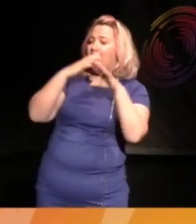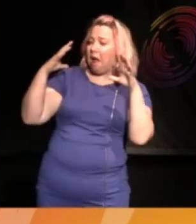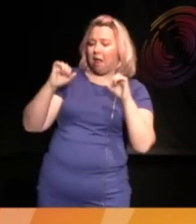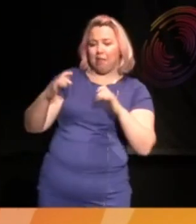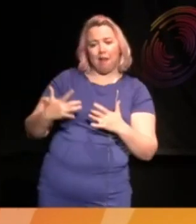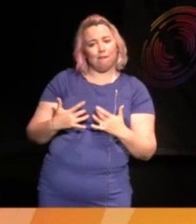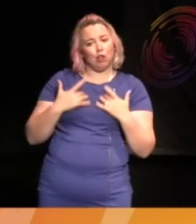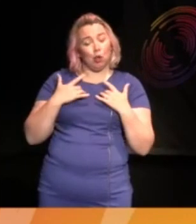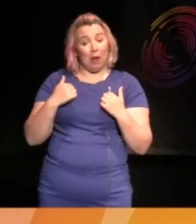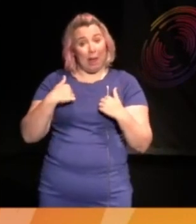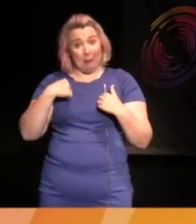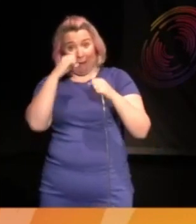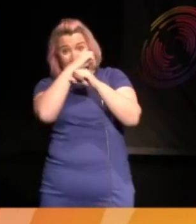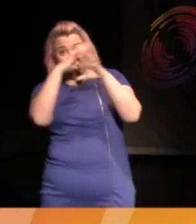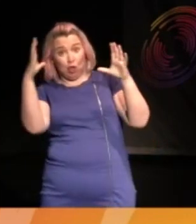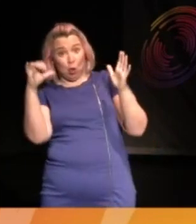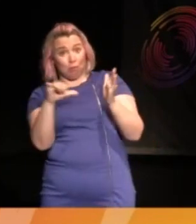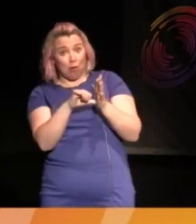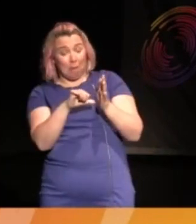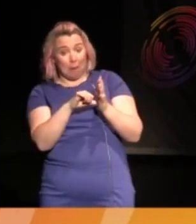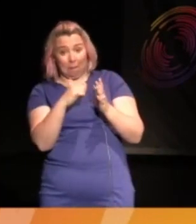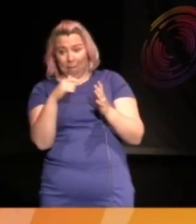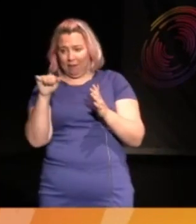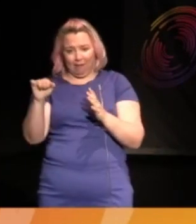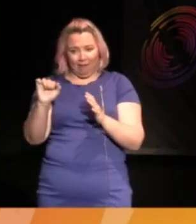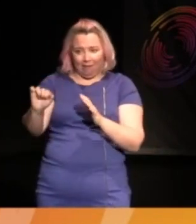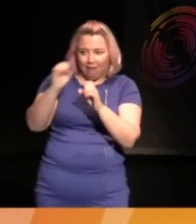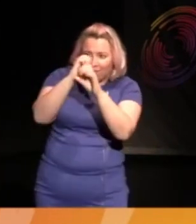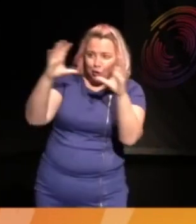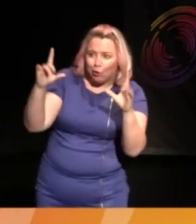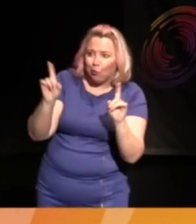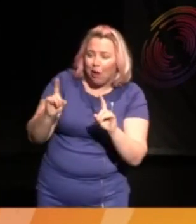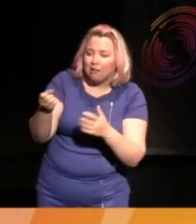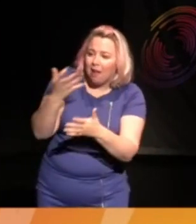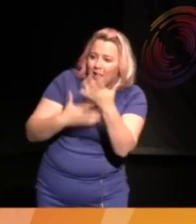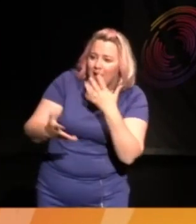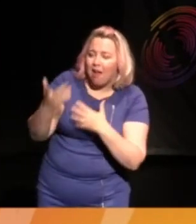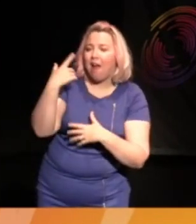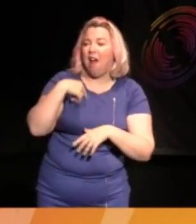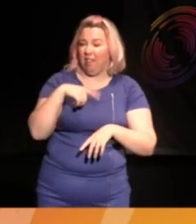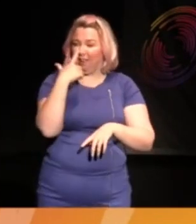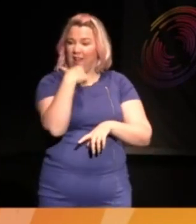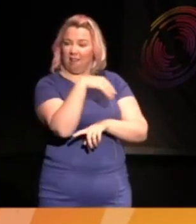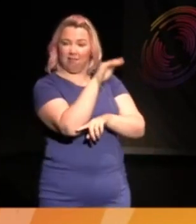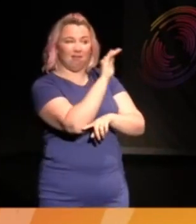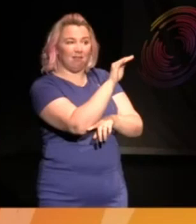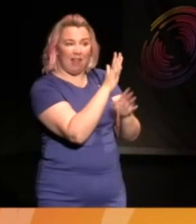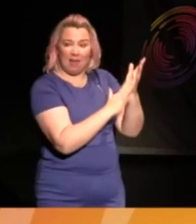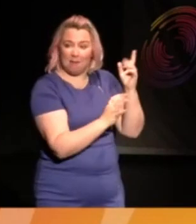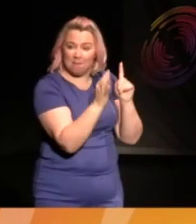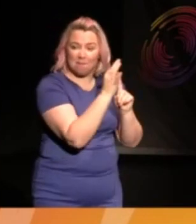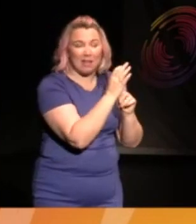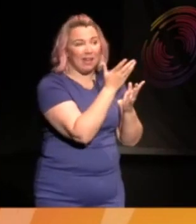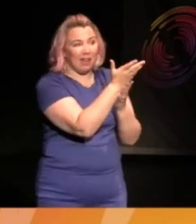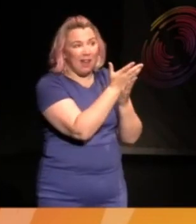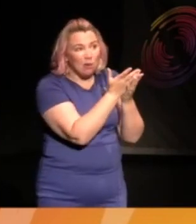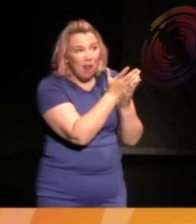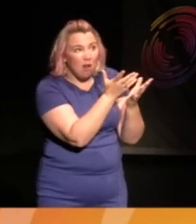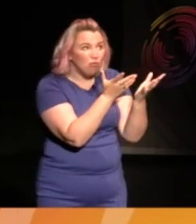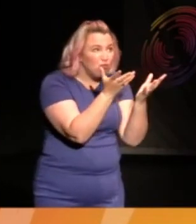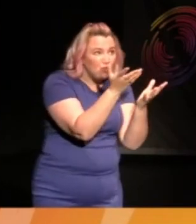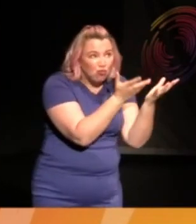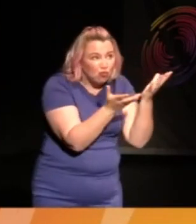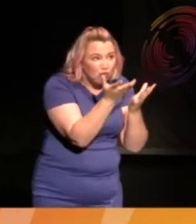might then go and talk to your local MP or your local councillor. But I guess, yeah, I think starting at the bottom